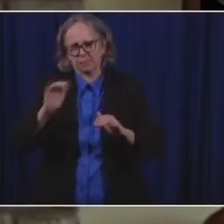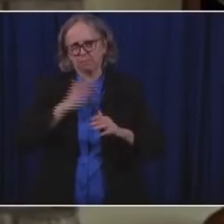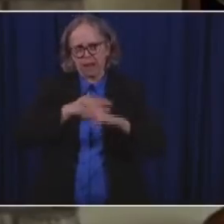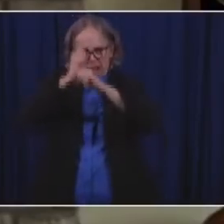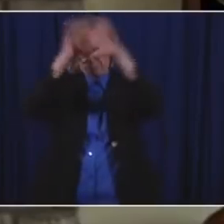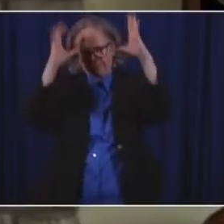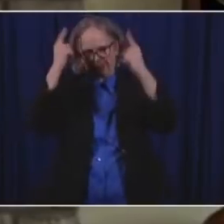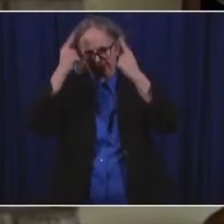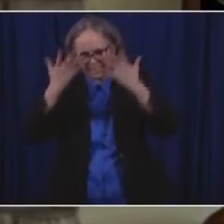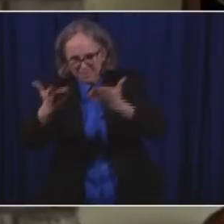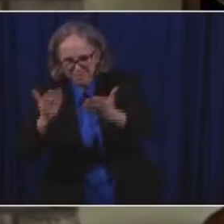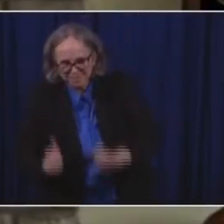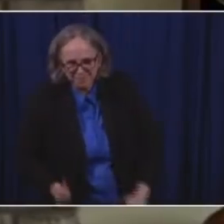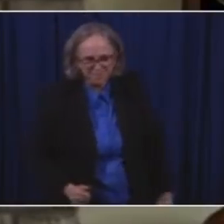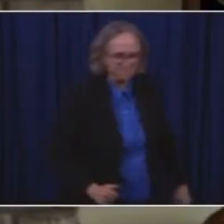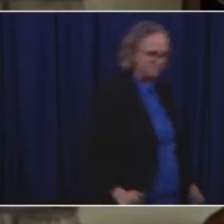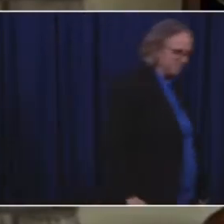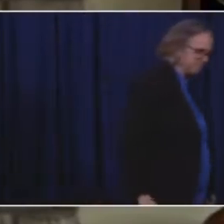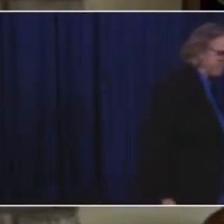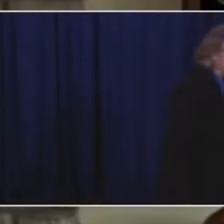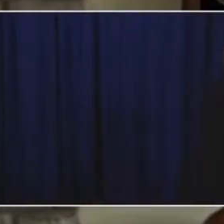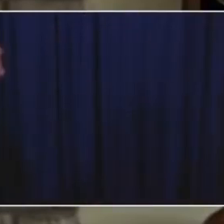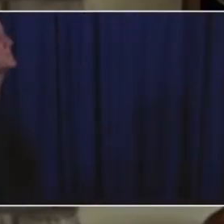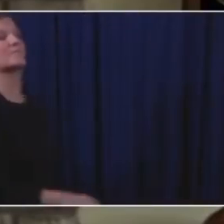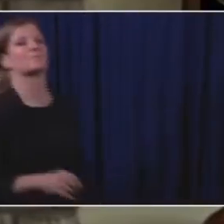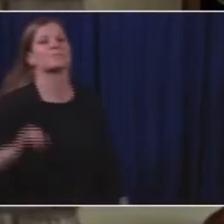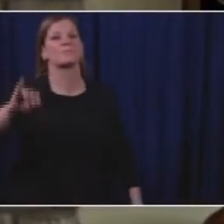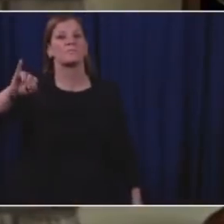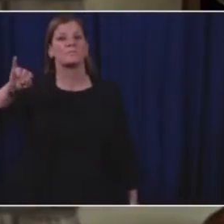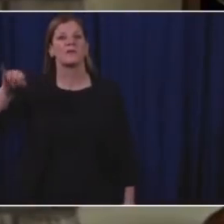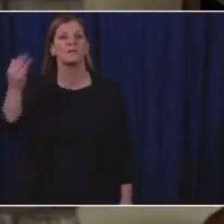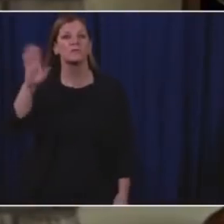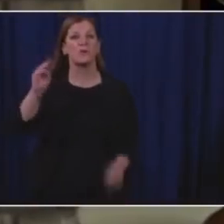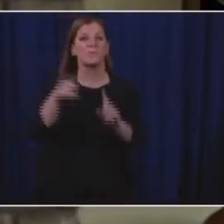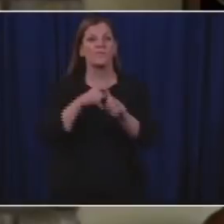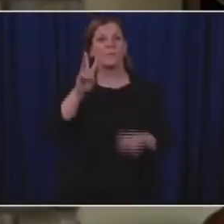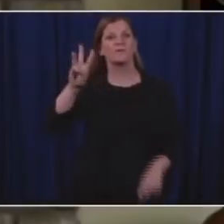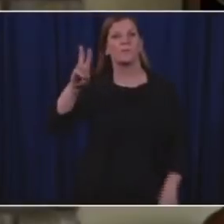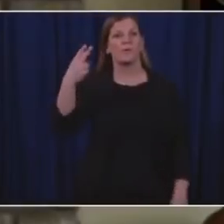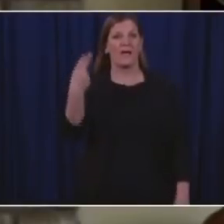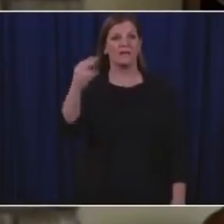Next question is from Jim Oddie at WHIO in Dayton. Hey, Jim.